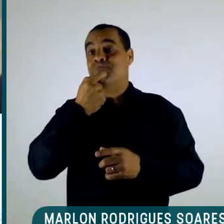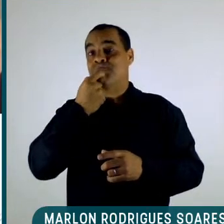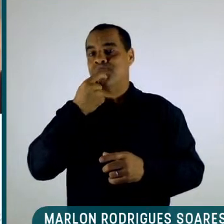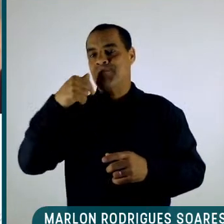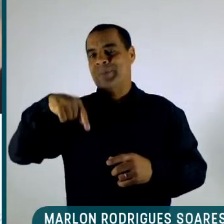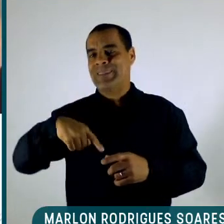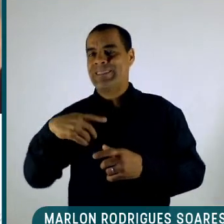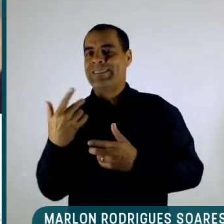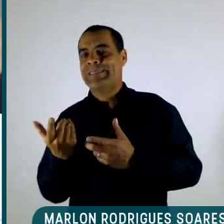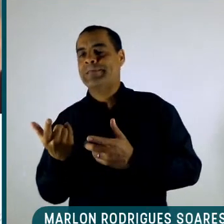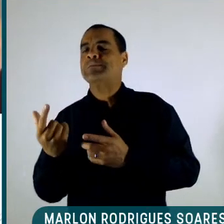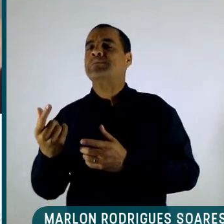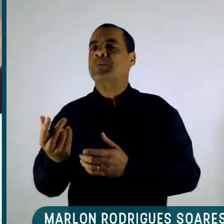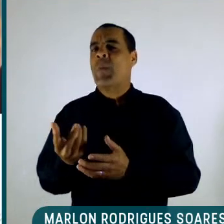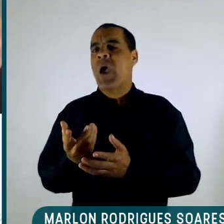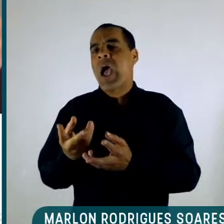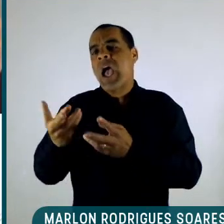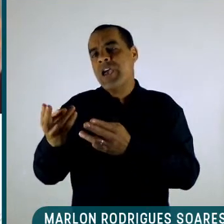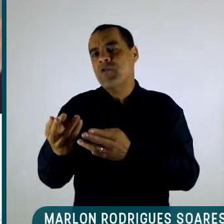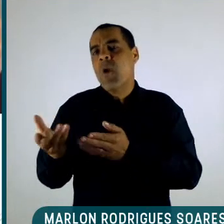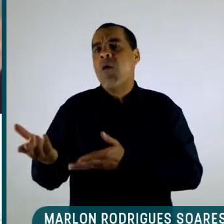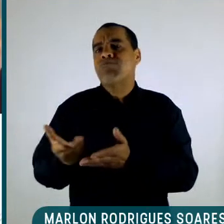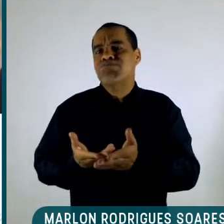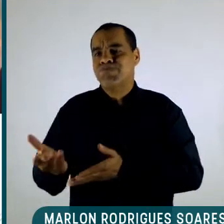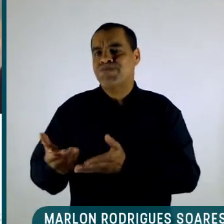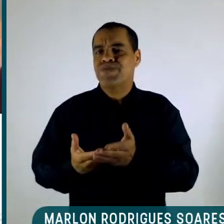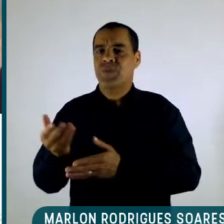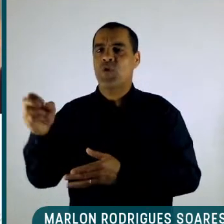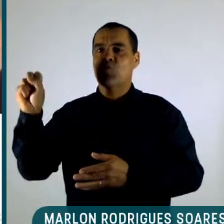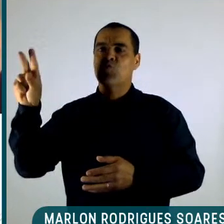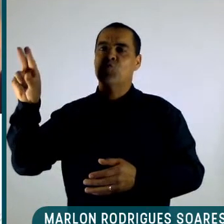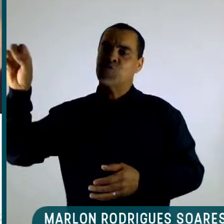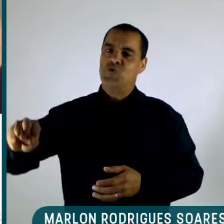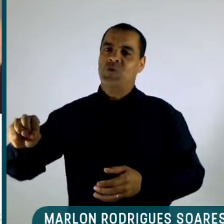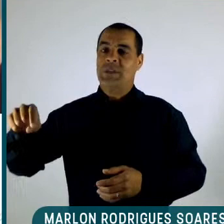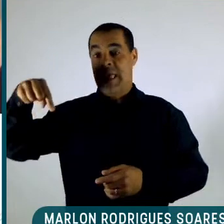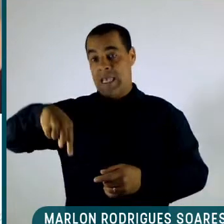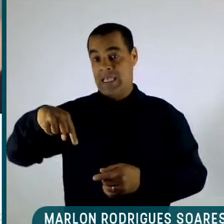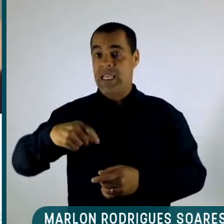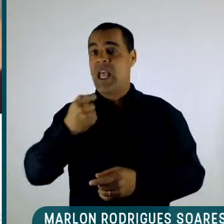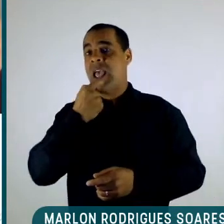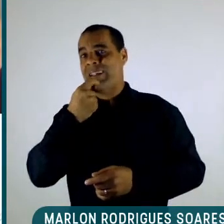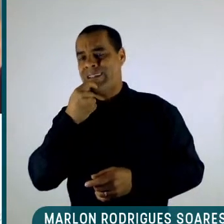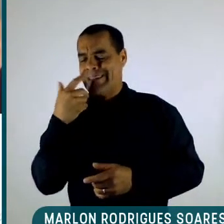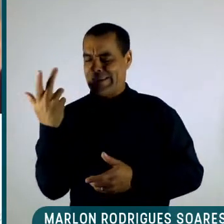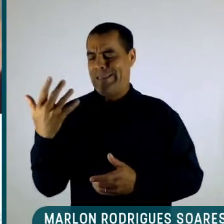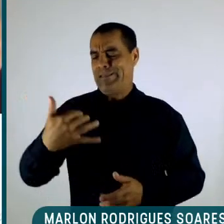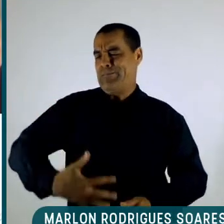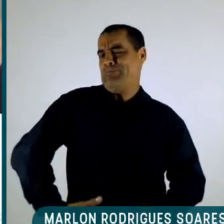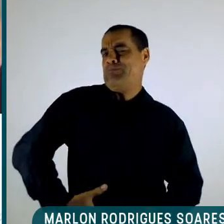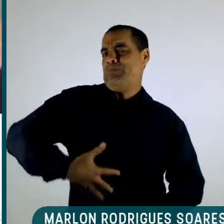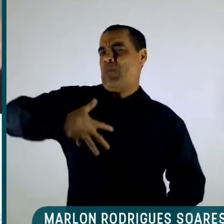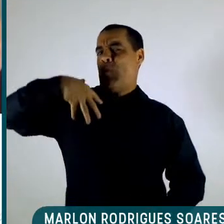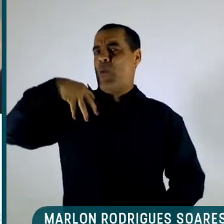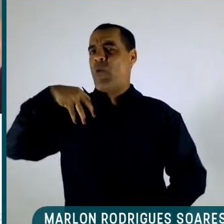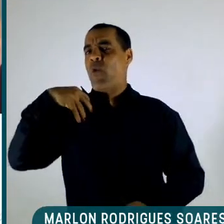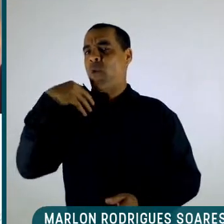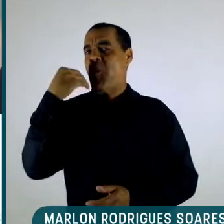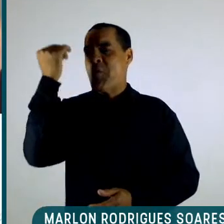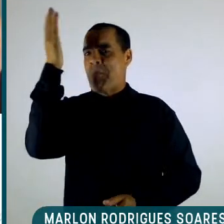despite some service problems like any health system, it is